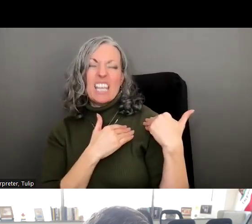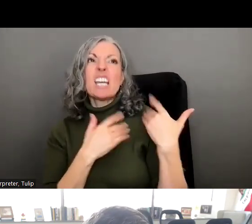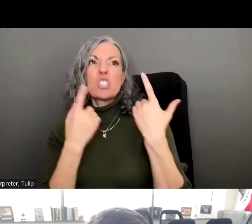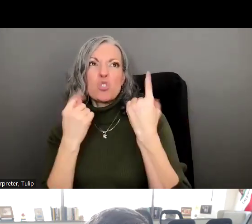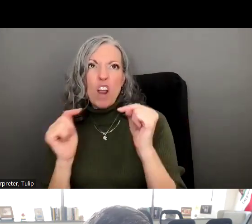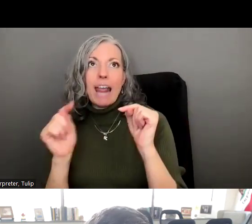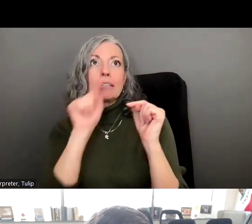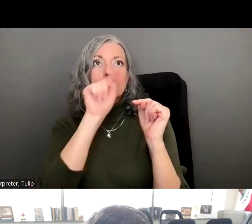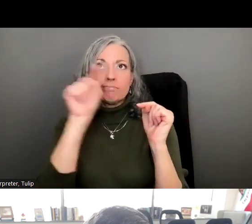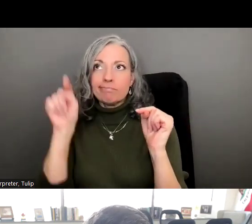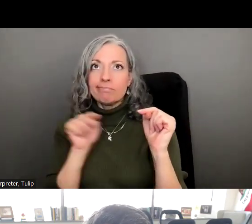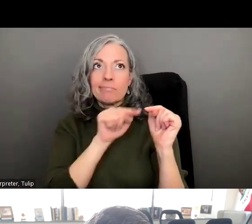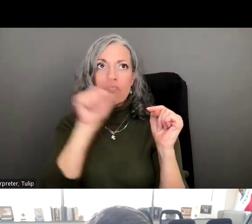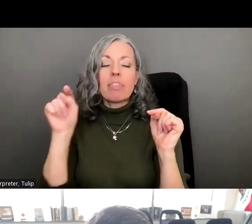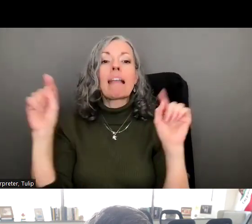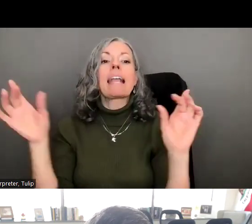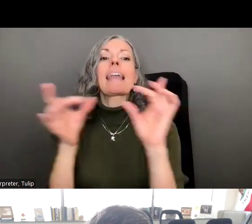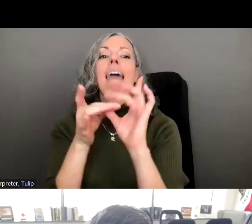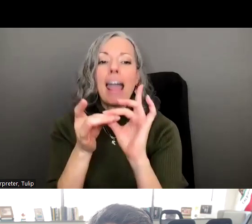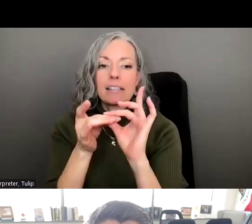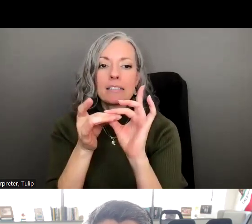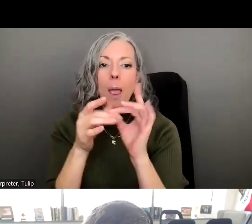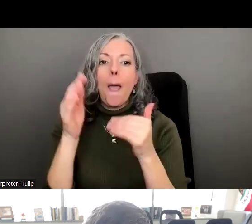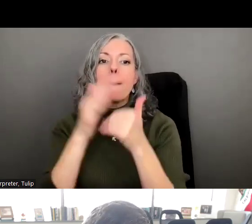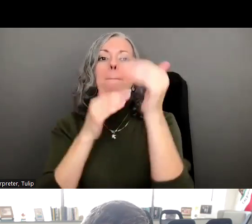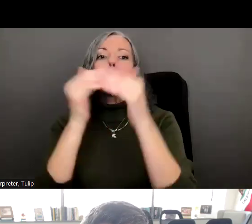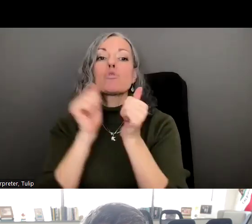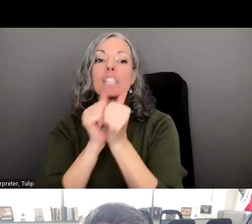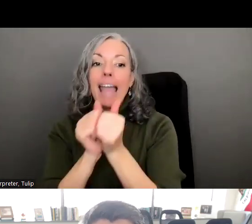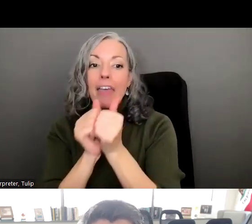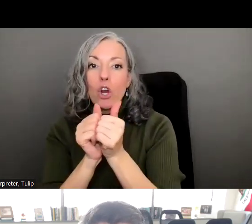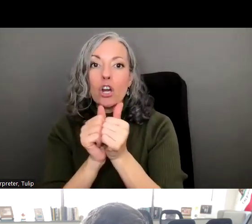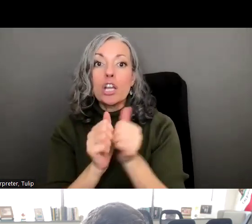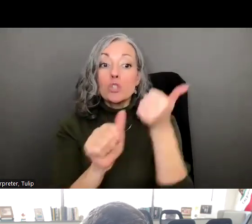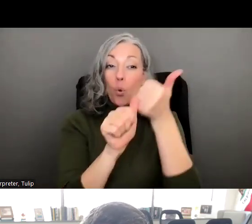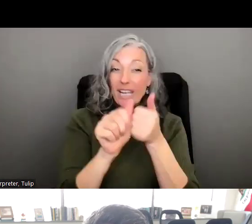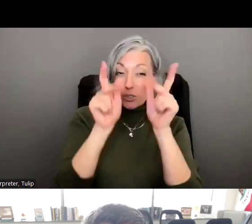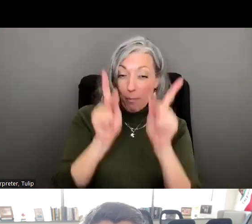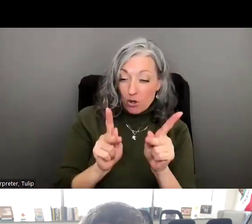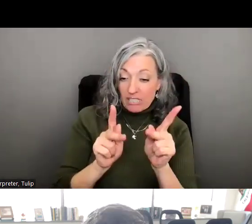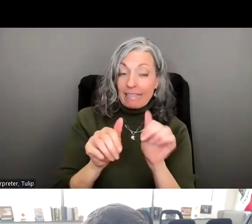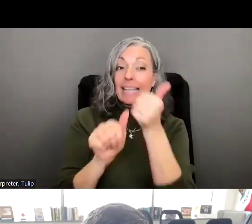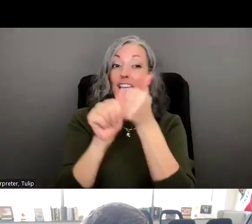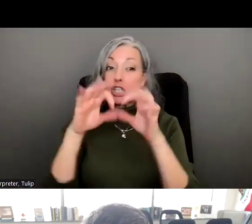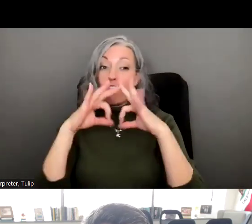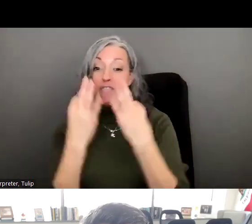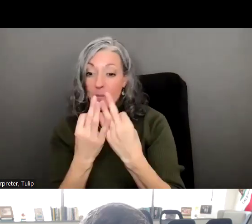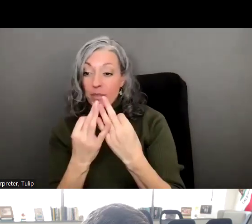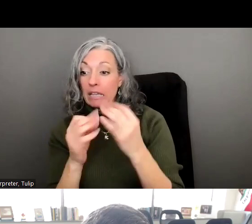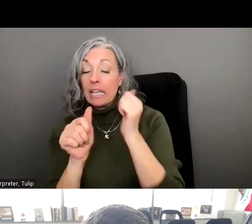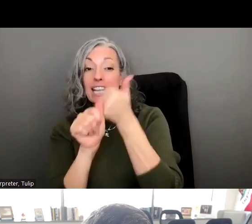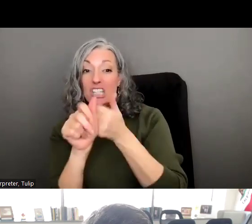dots and build the puzzle pieces together so that from a person perspective, from a family perspective, from a caregiver